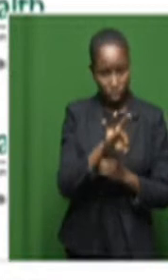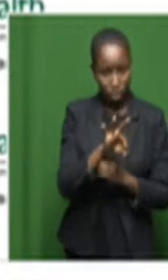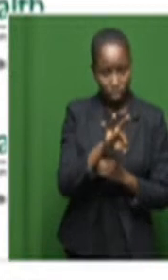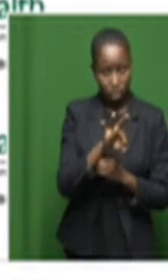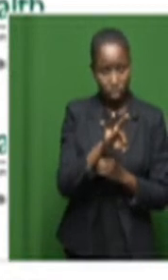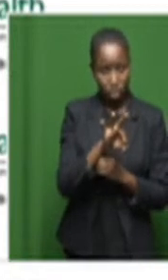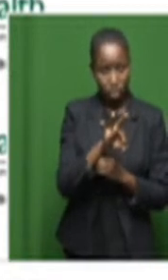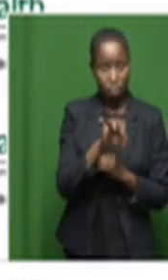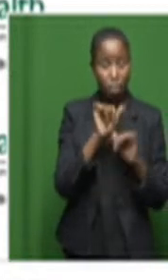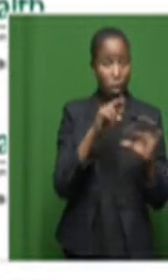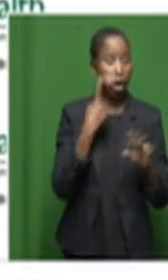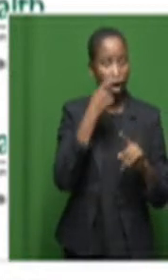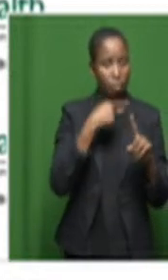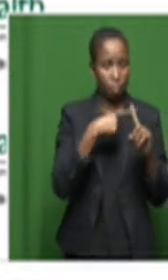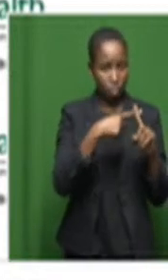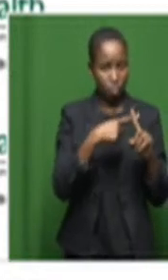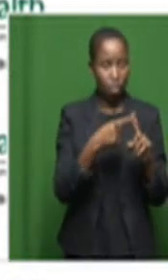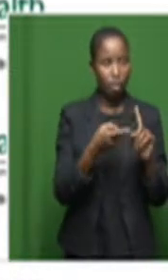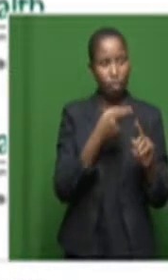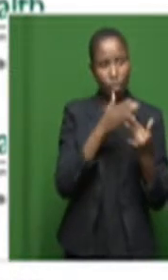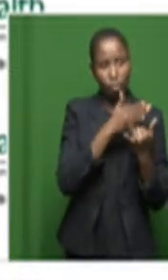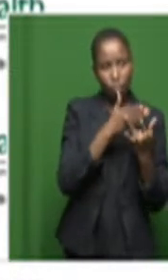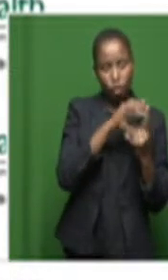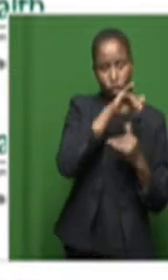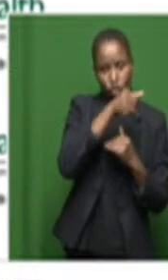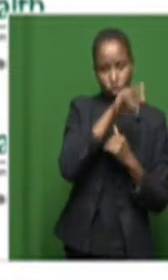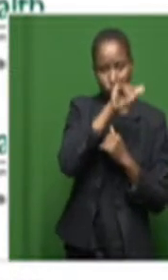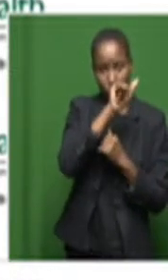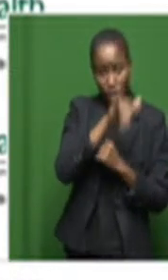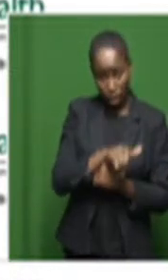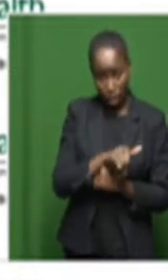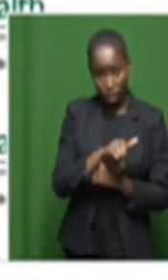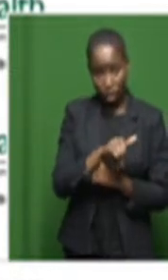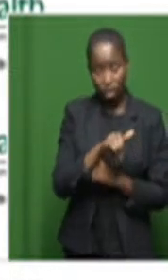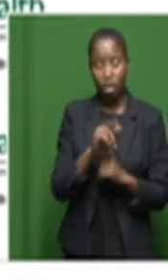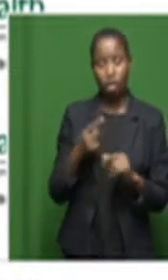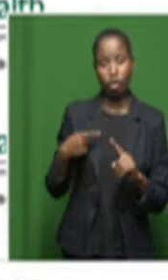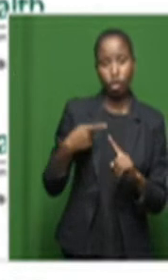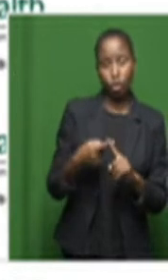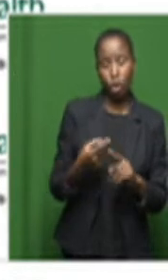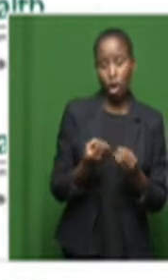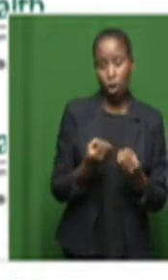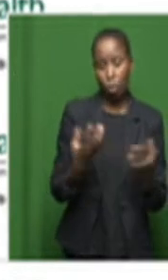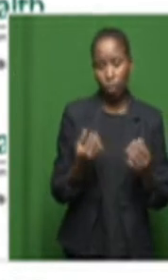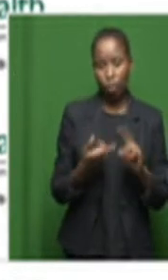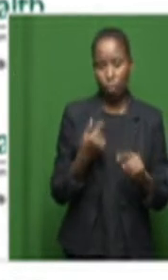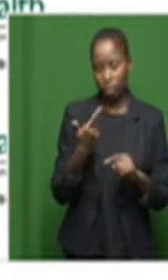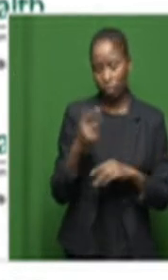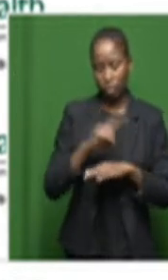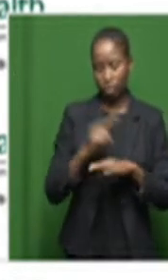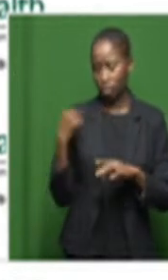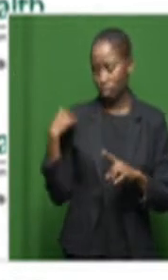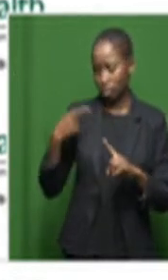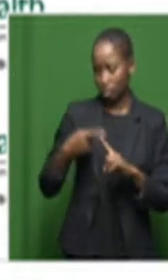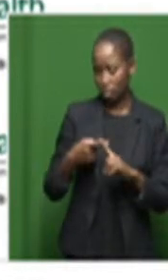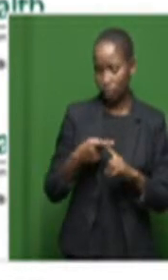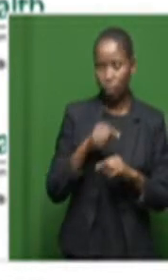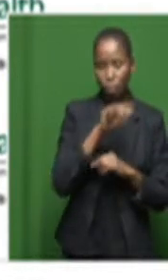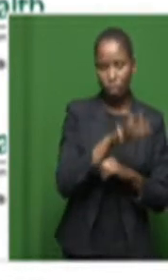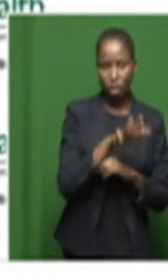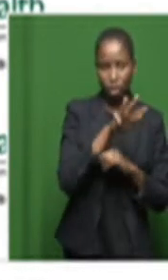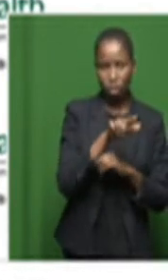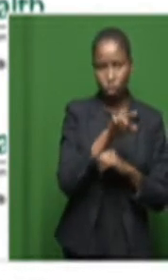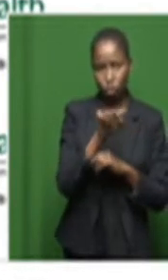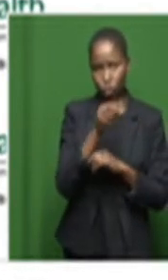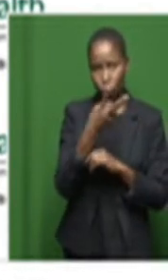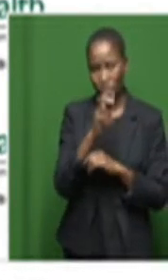35% positive rate in the middle of July to the average over the last 7 days of between 19 and